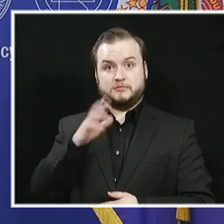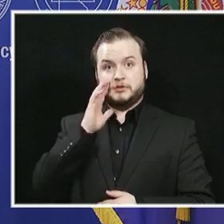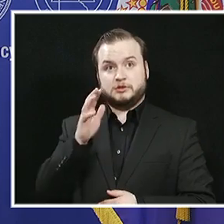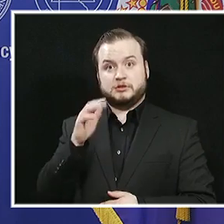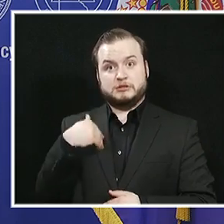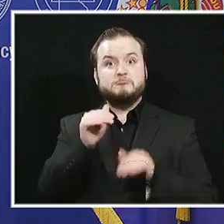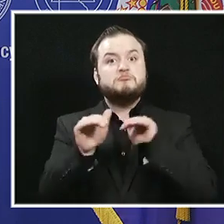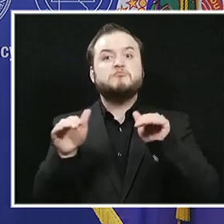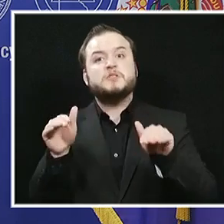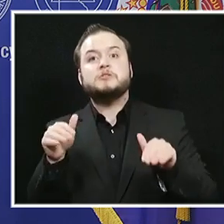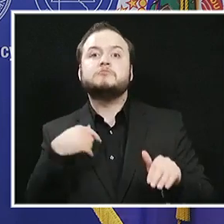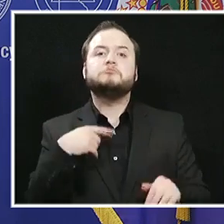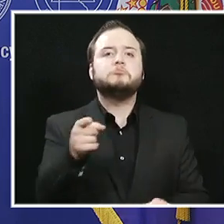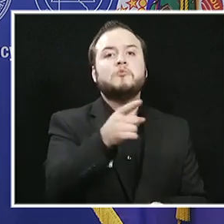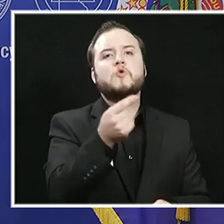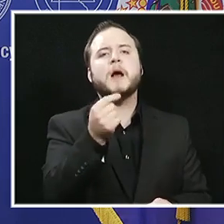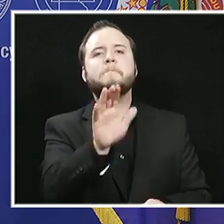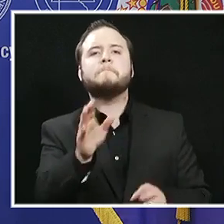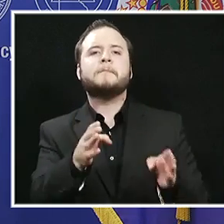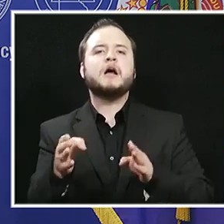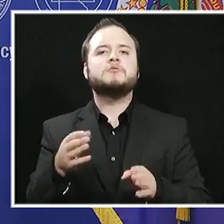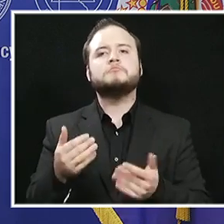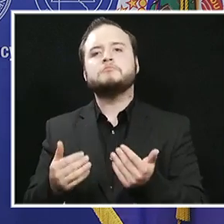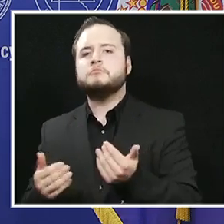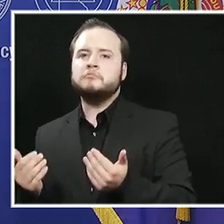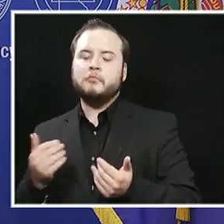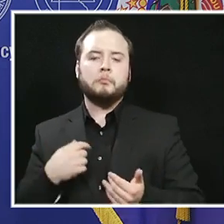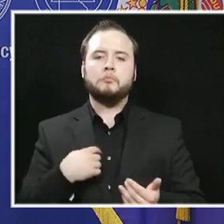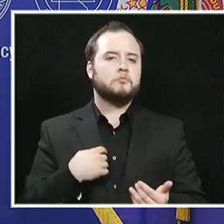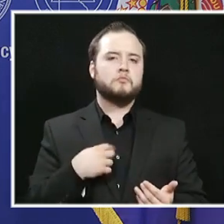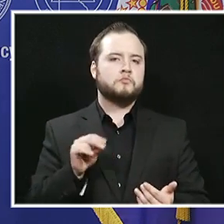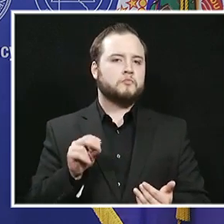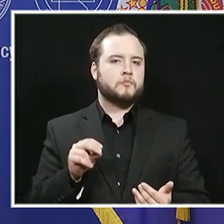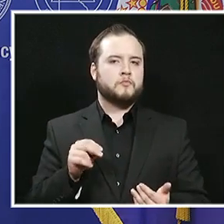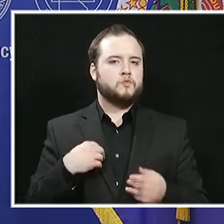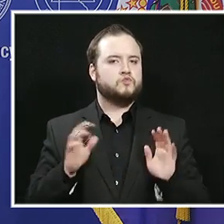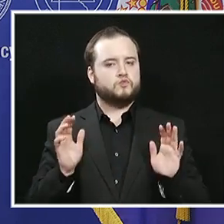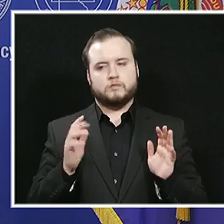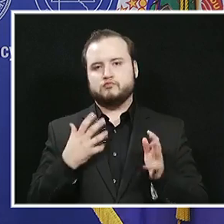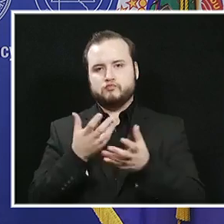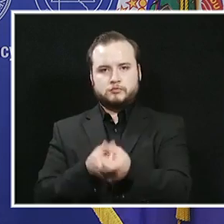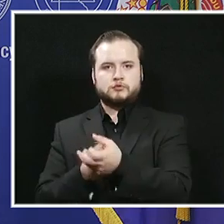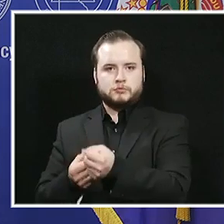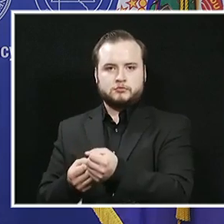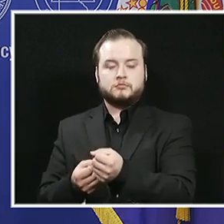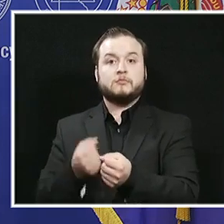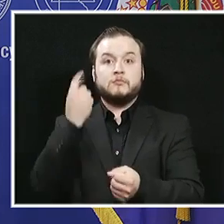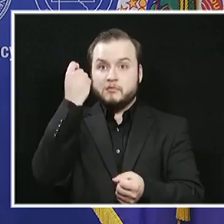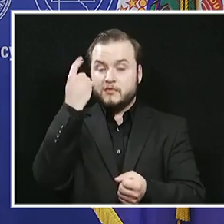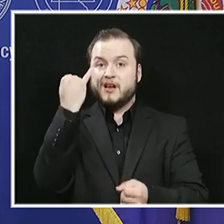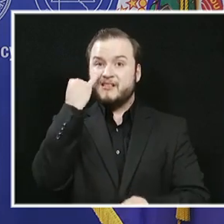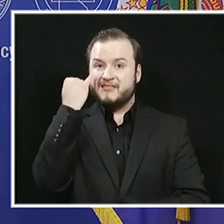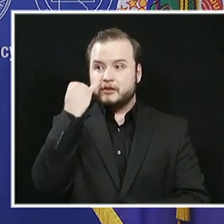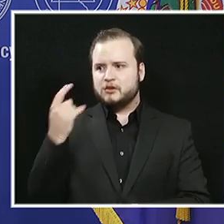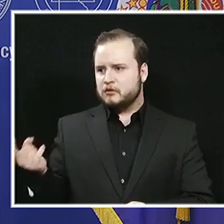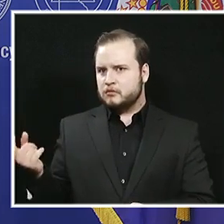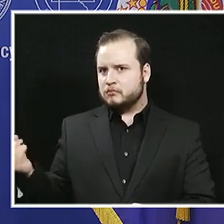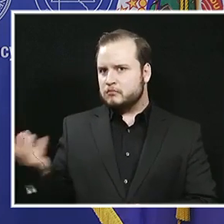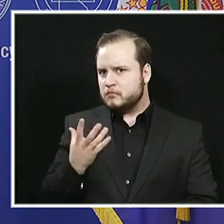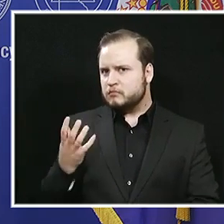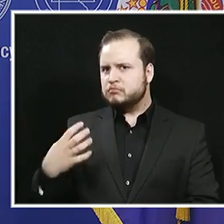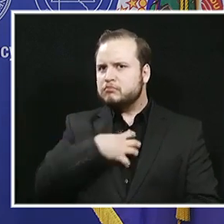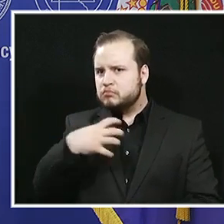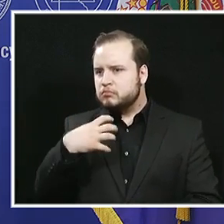so far. Secondly, we ask every business to engage in health screenings, as we have for other businesses that are up and running. As you saw earlier this week, we launched